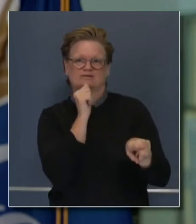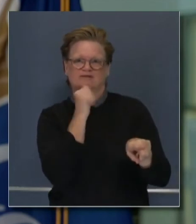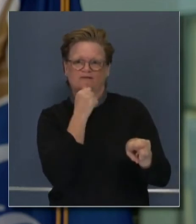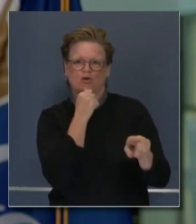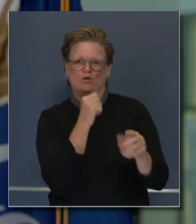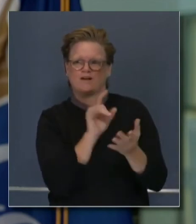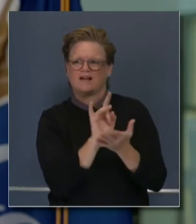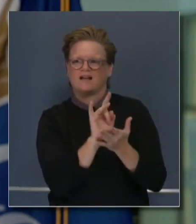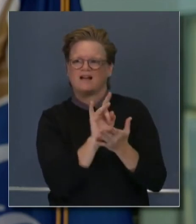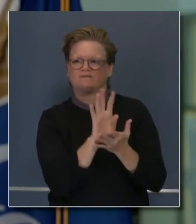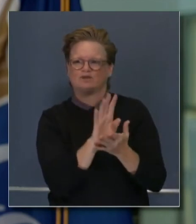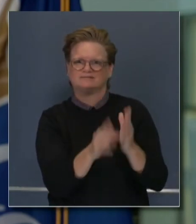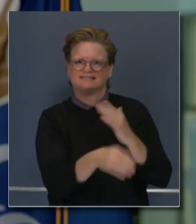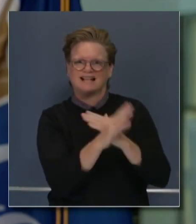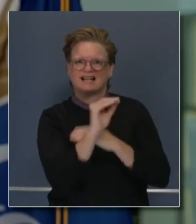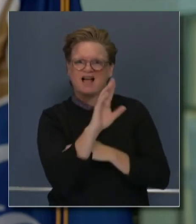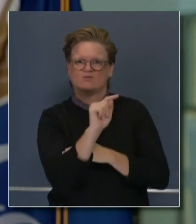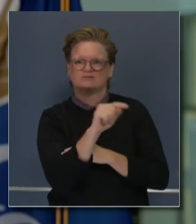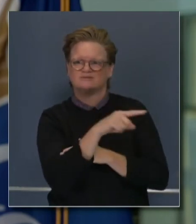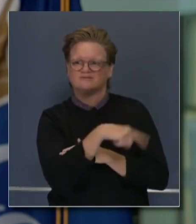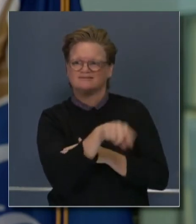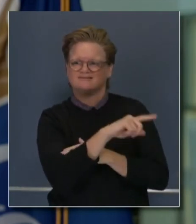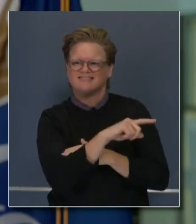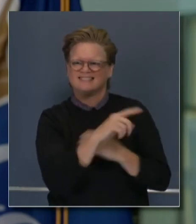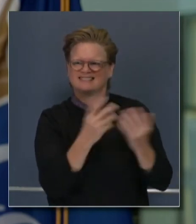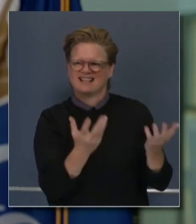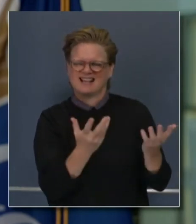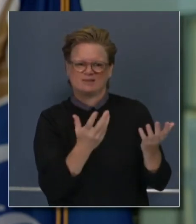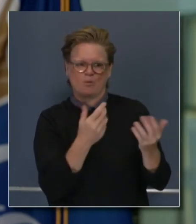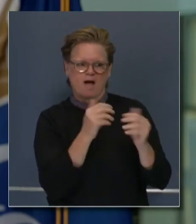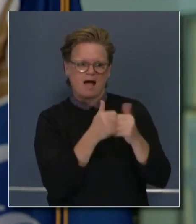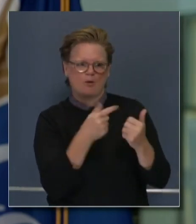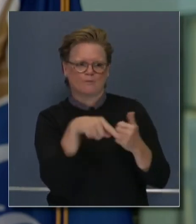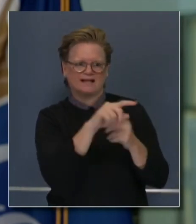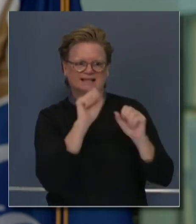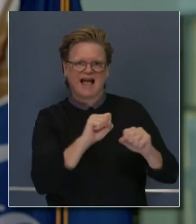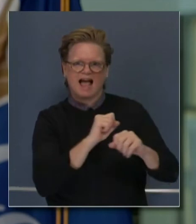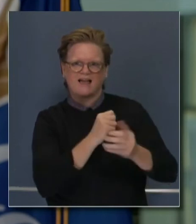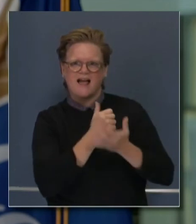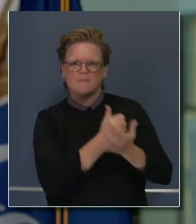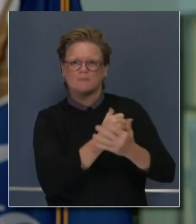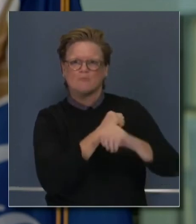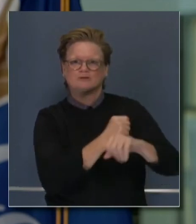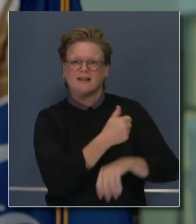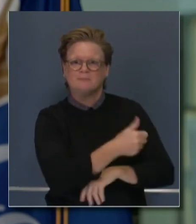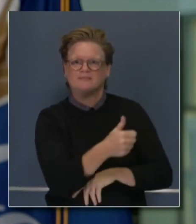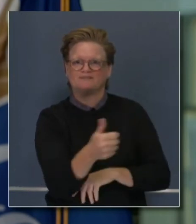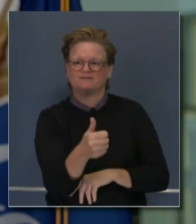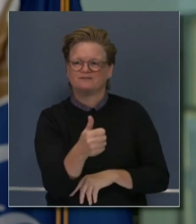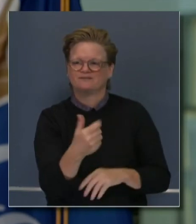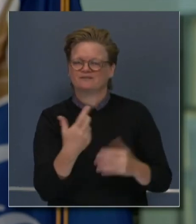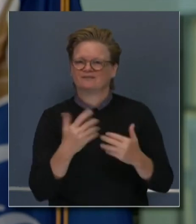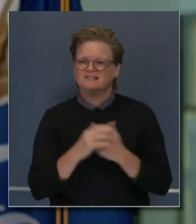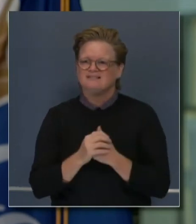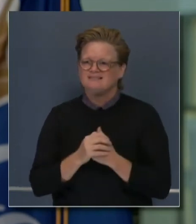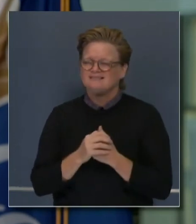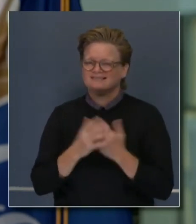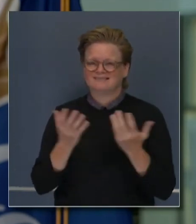able to achieve in terms of mitigating the prospects of millions, literally millions of people